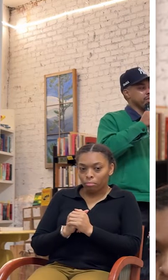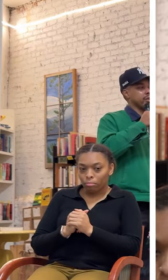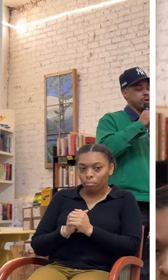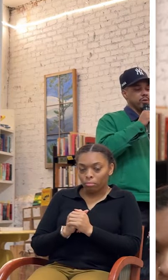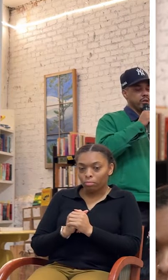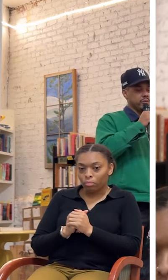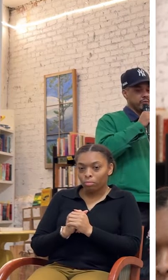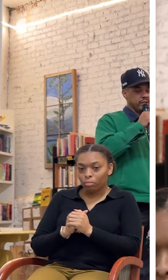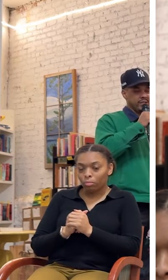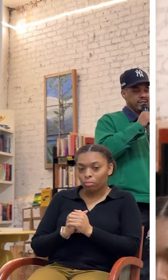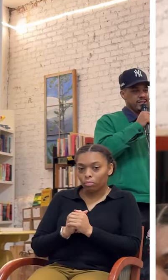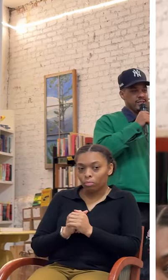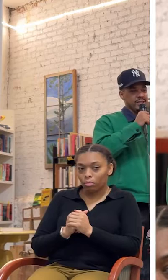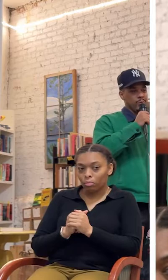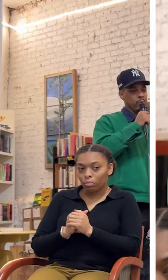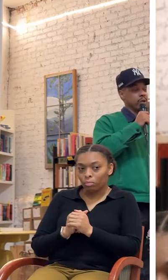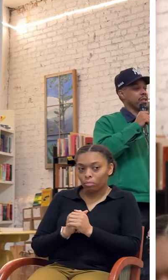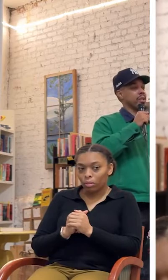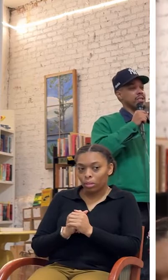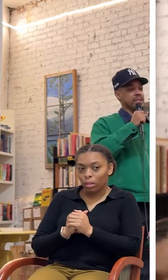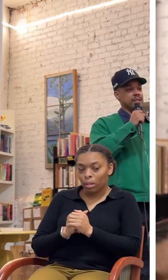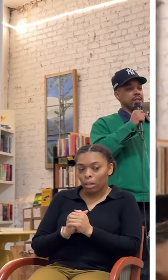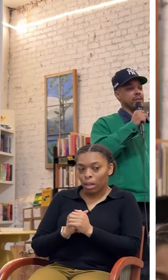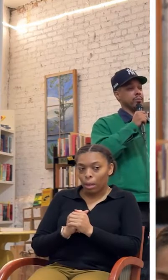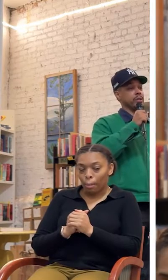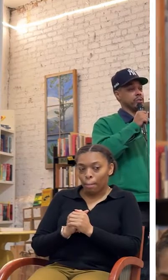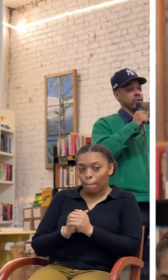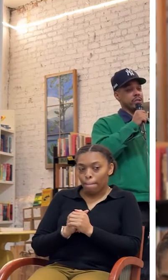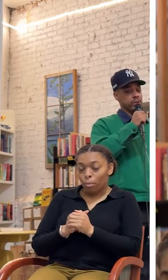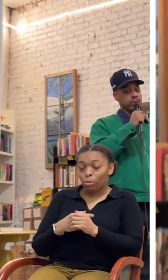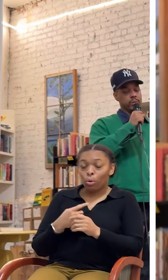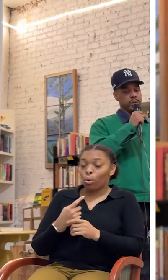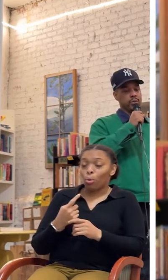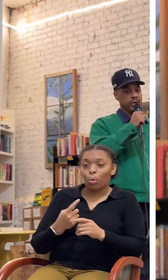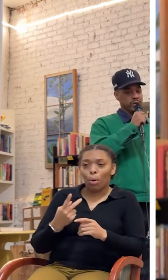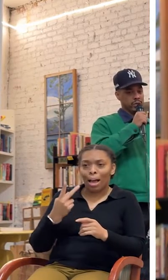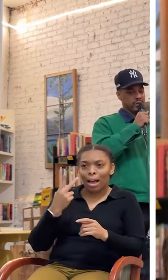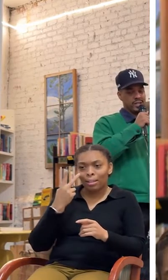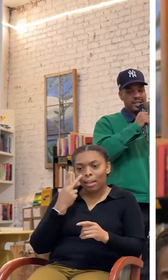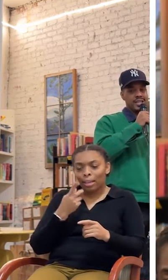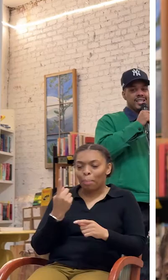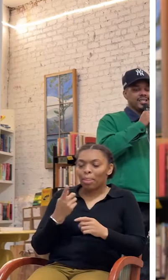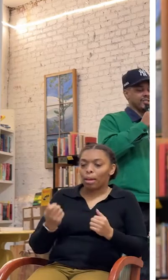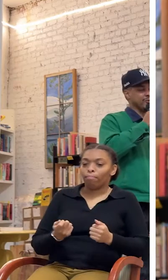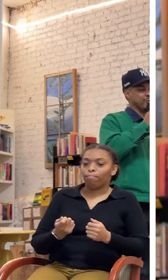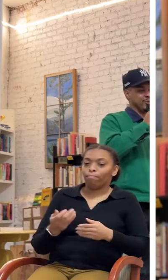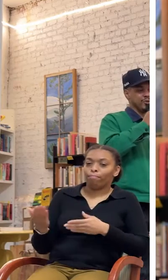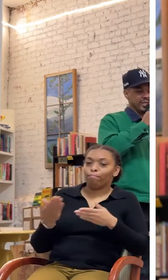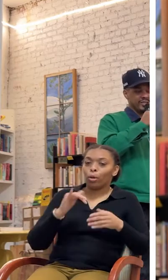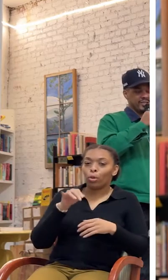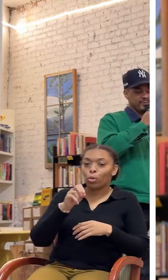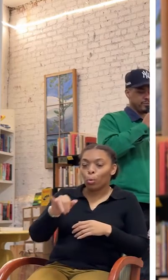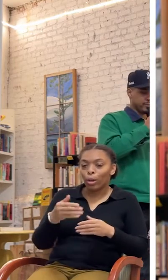I've seen it grow. Of one of the things I see that brings joy to you and the people around you is giving